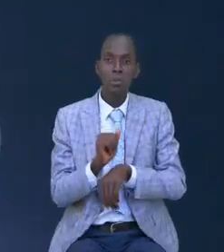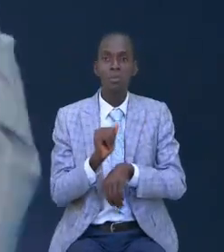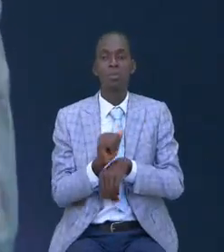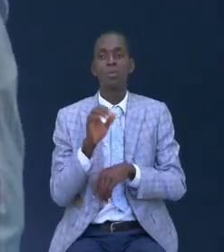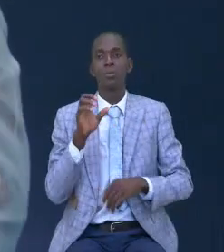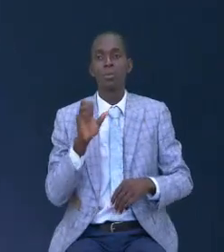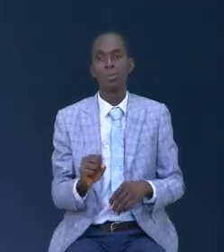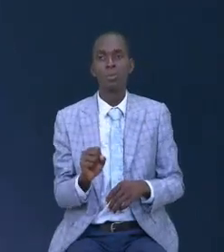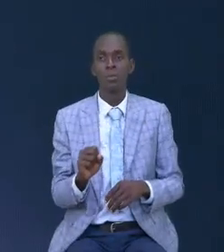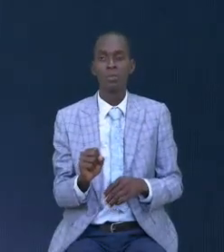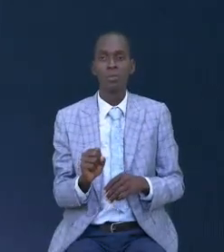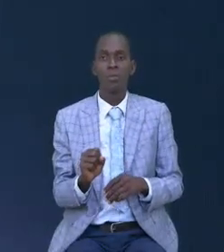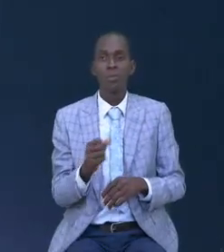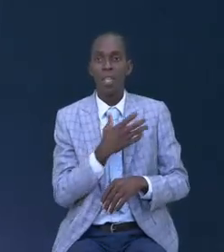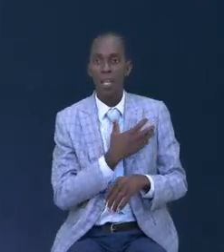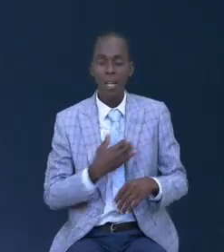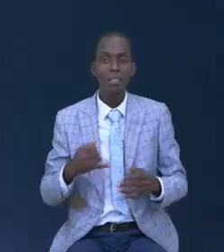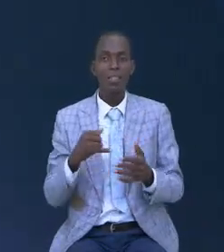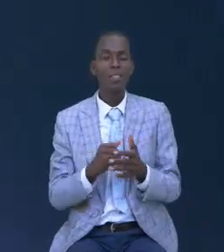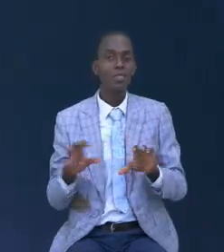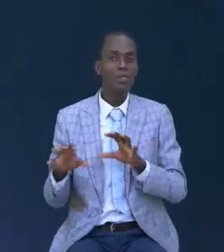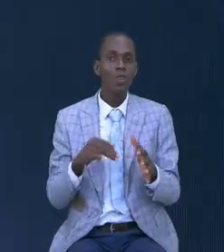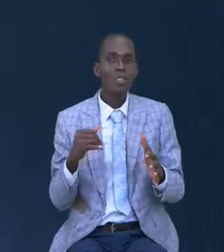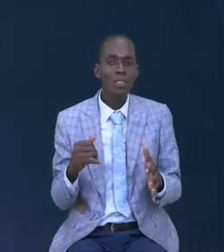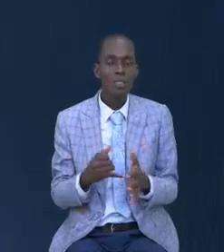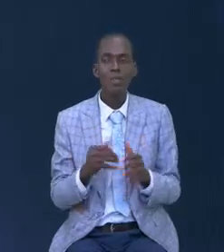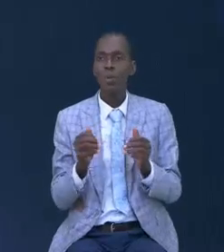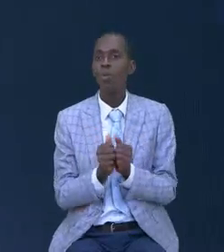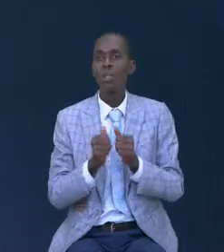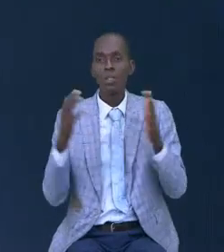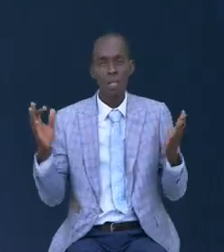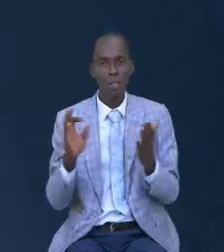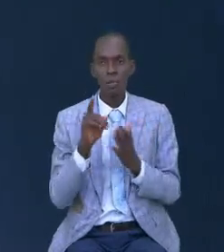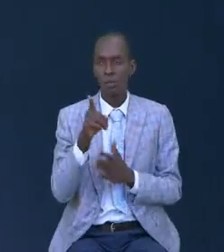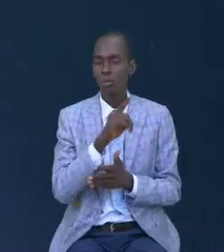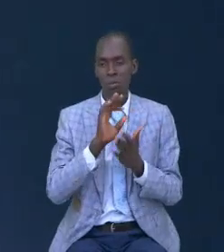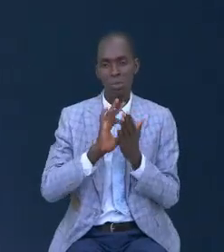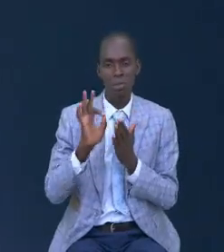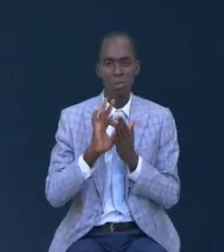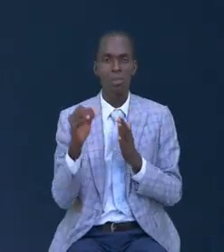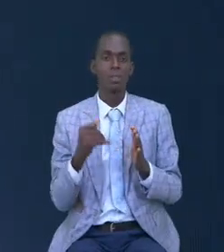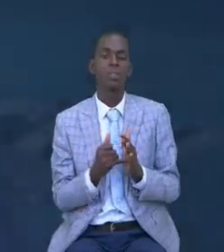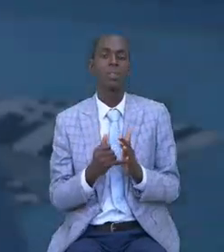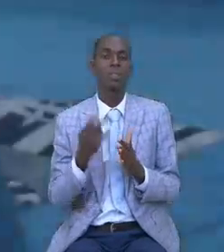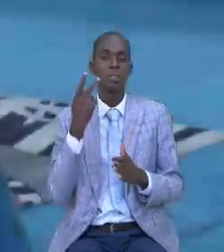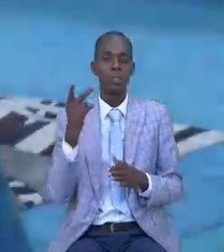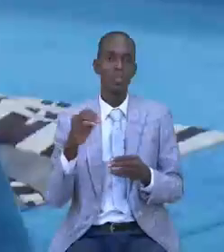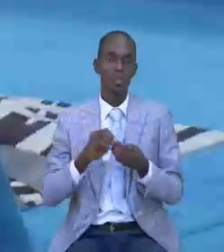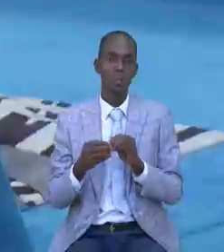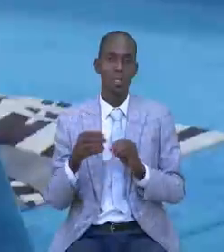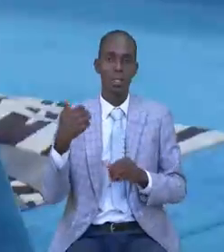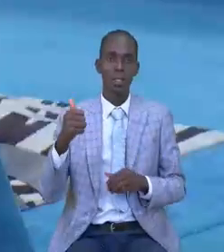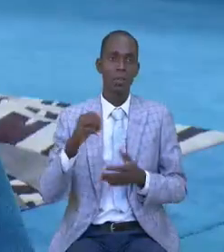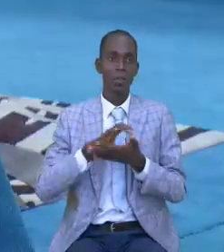miracles, miraculous things. And he does them without number. Look at verse 10. In verse 10,